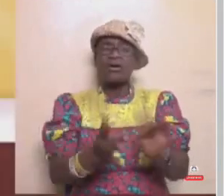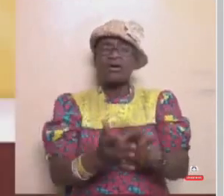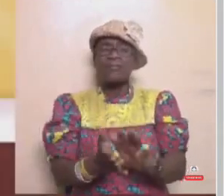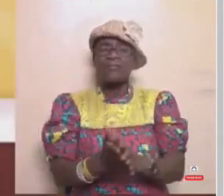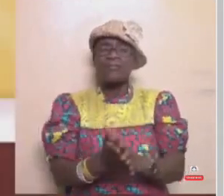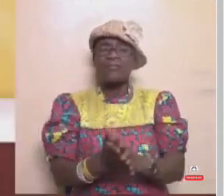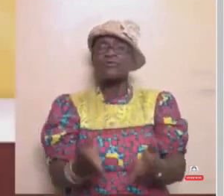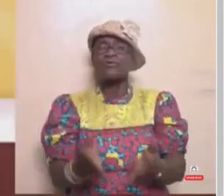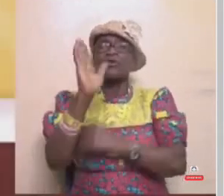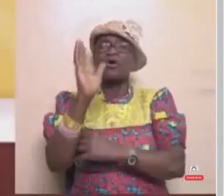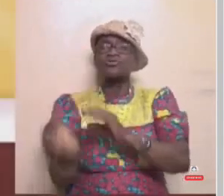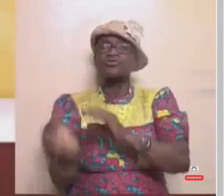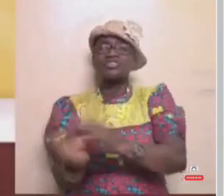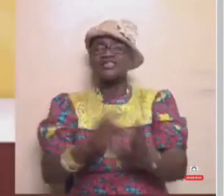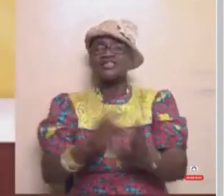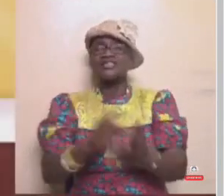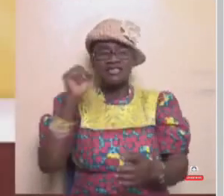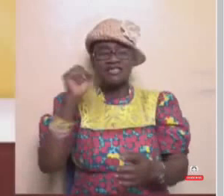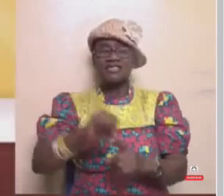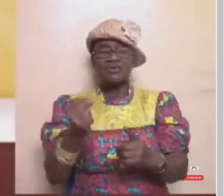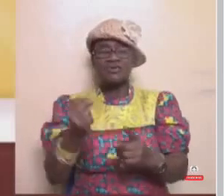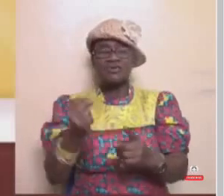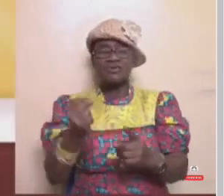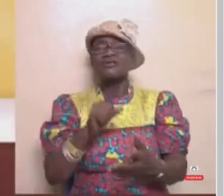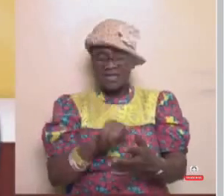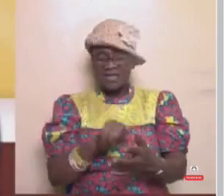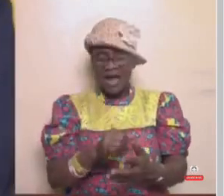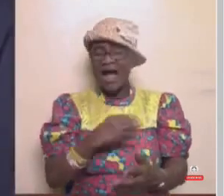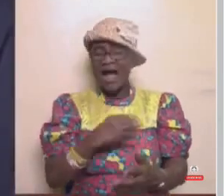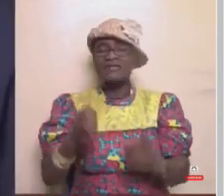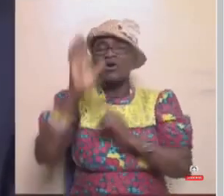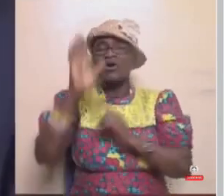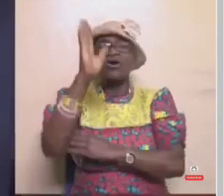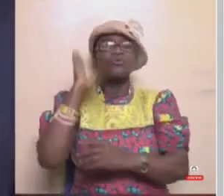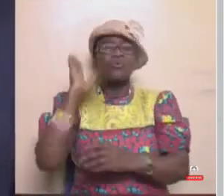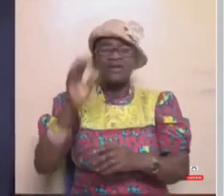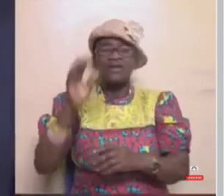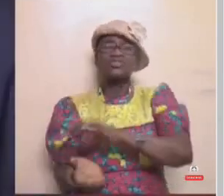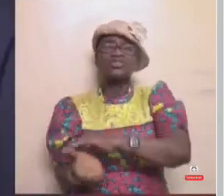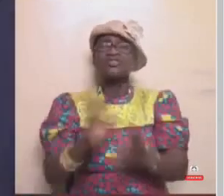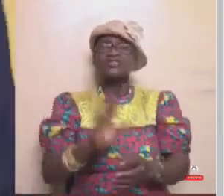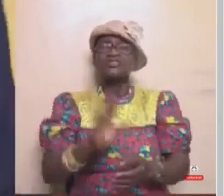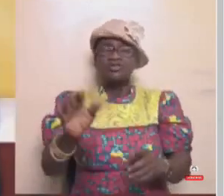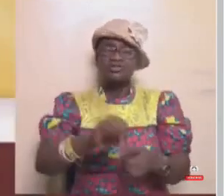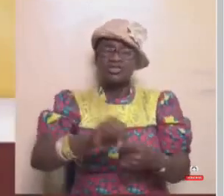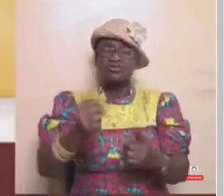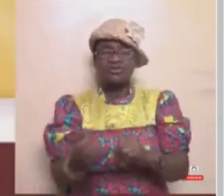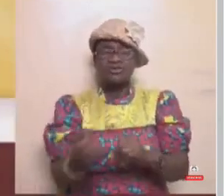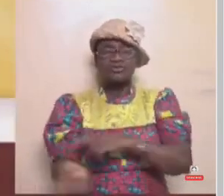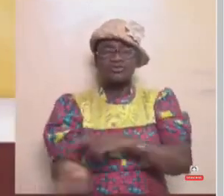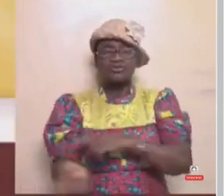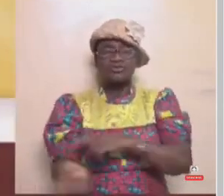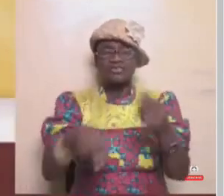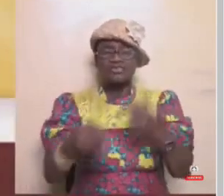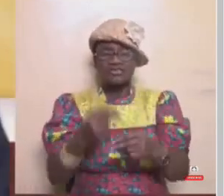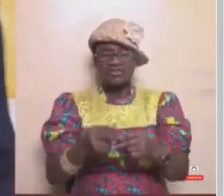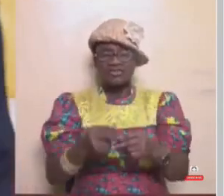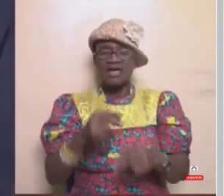city called the city of Jabez. It will change your situation today in Jesus' name. Amen. Going to say, Father,